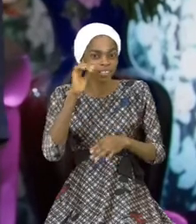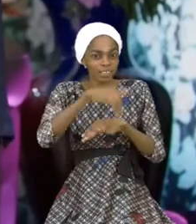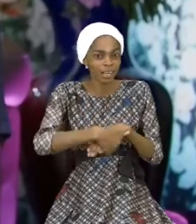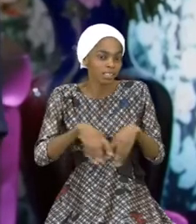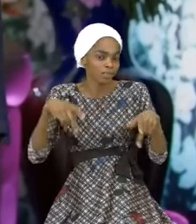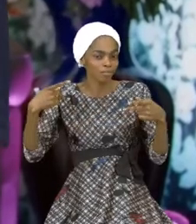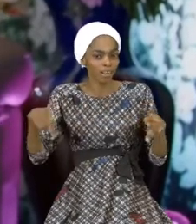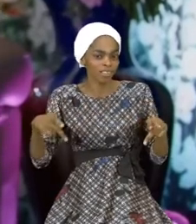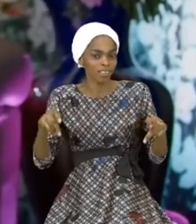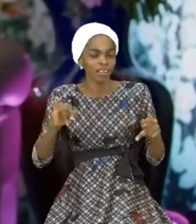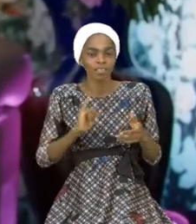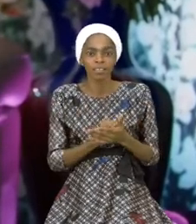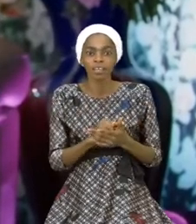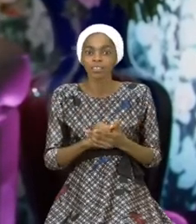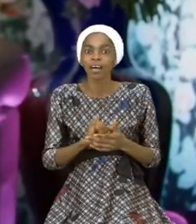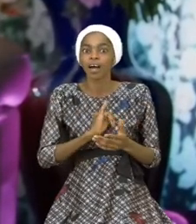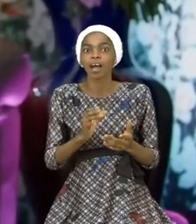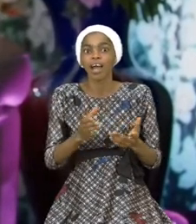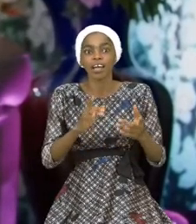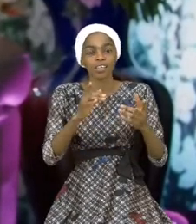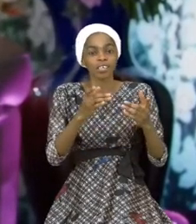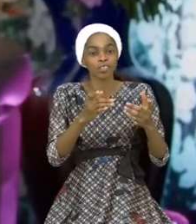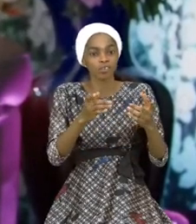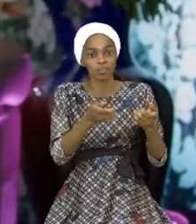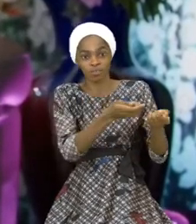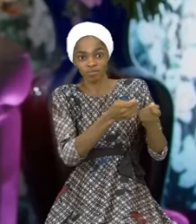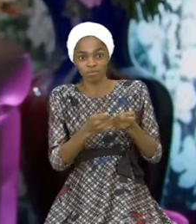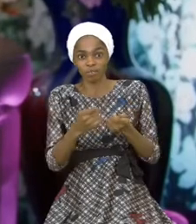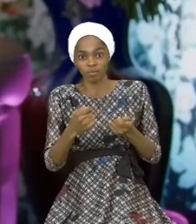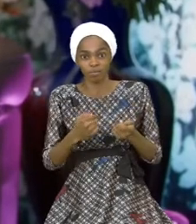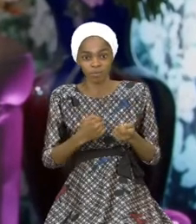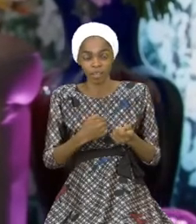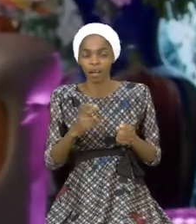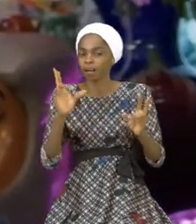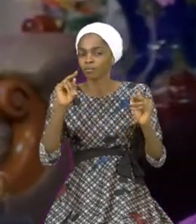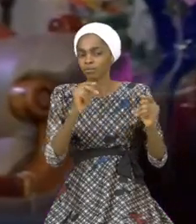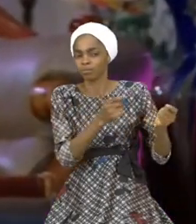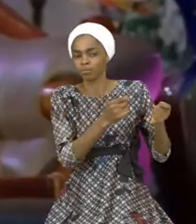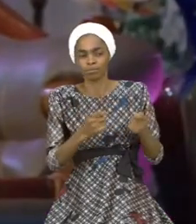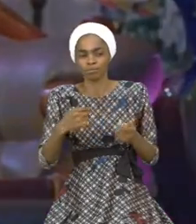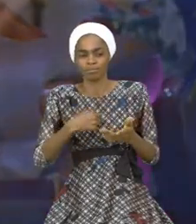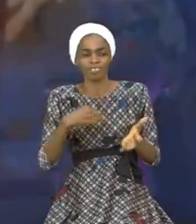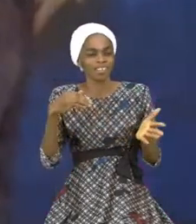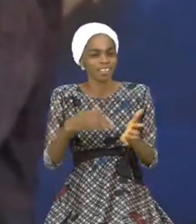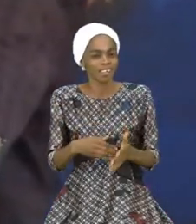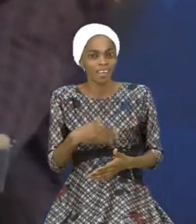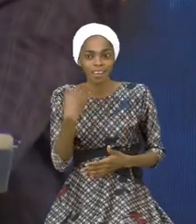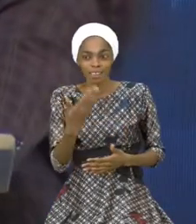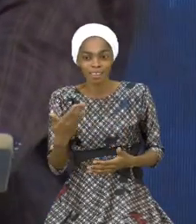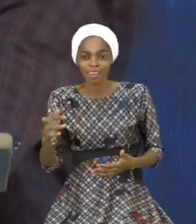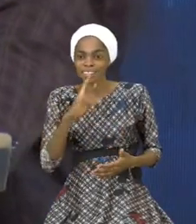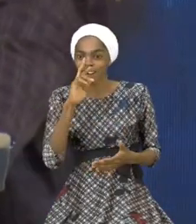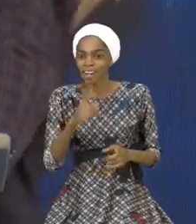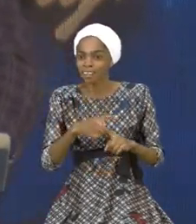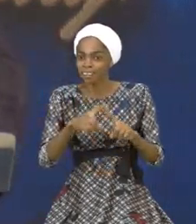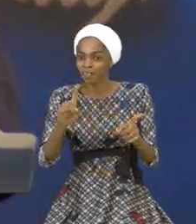that attracted me, no attraction for me anymore. Things are new and